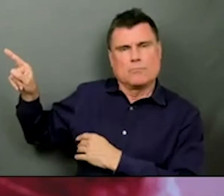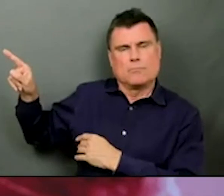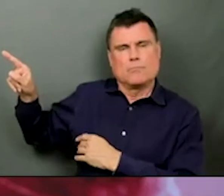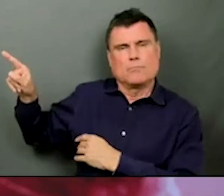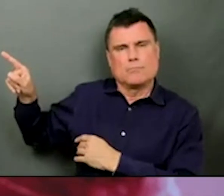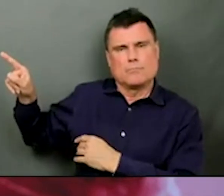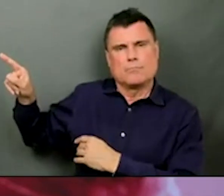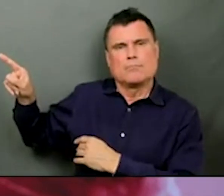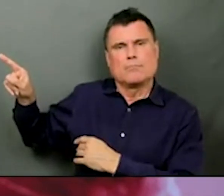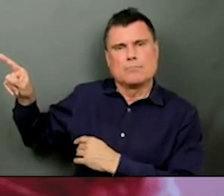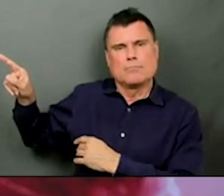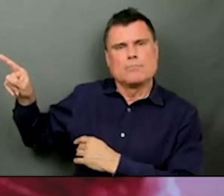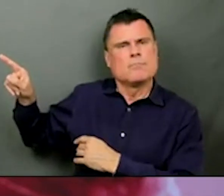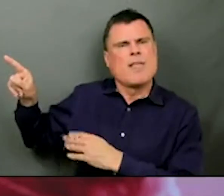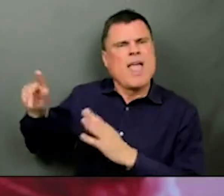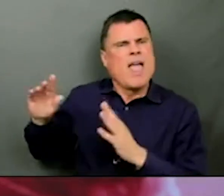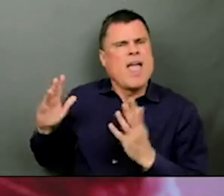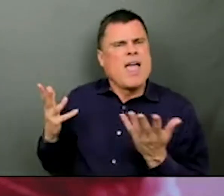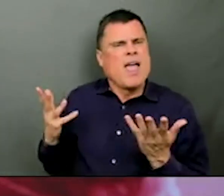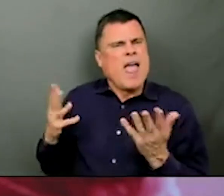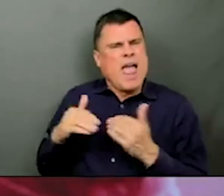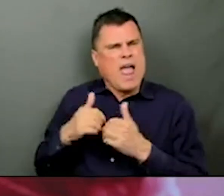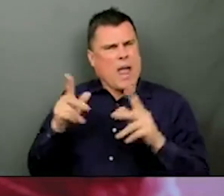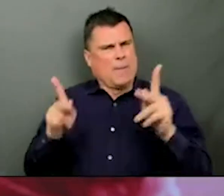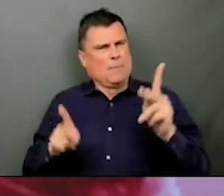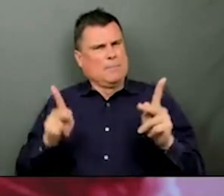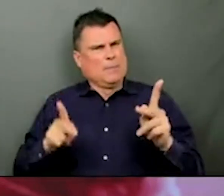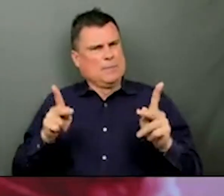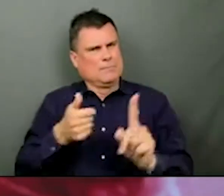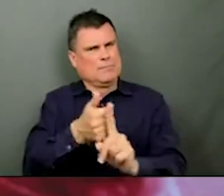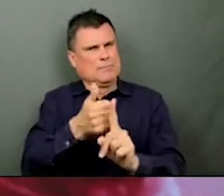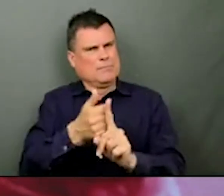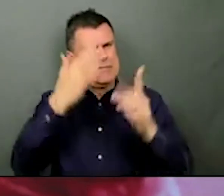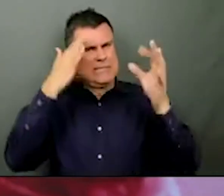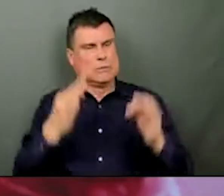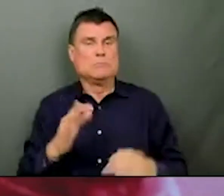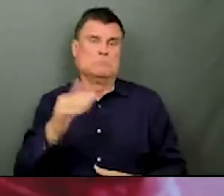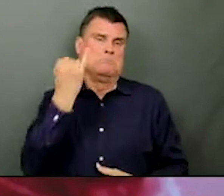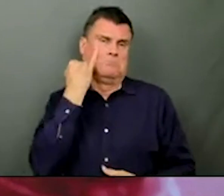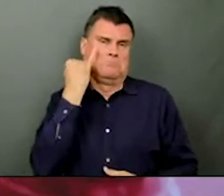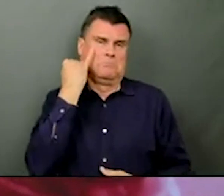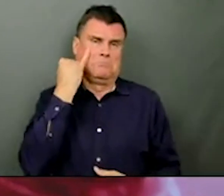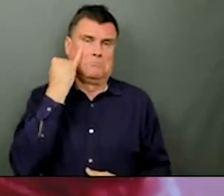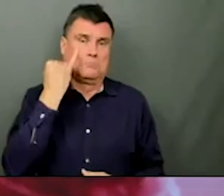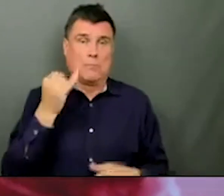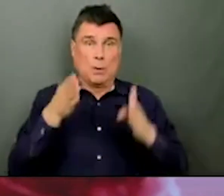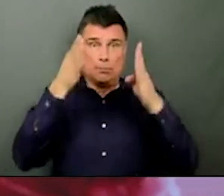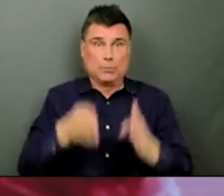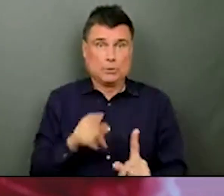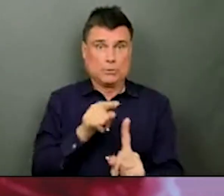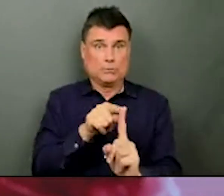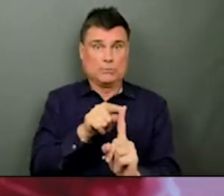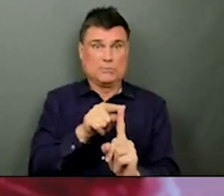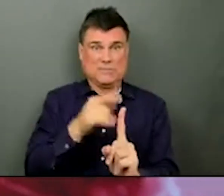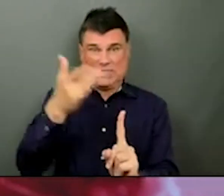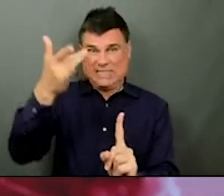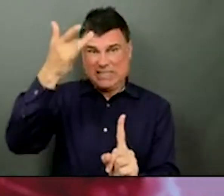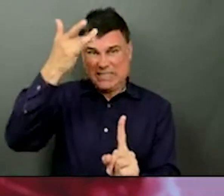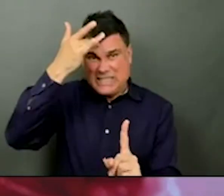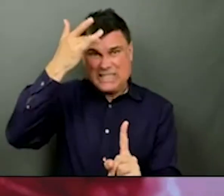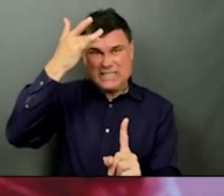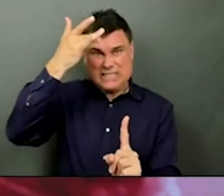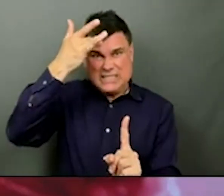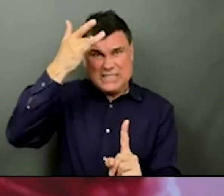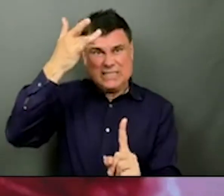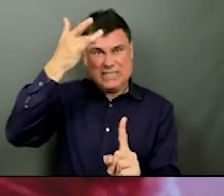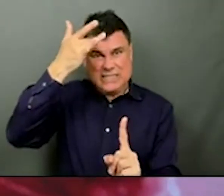quickly, how people make that decision. So if someone in this case is feeling symptoms and